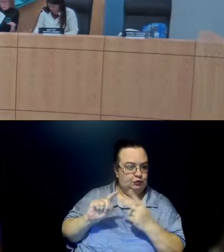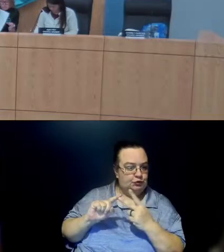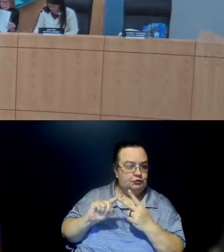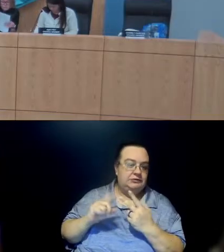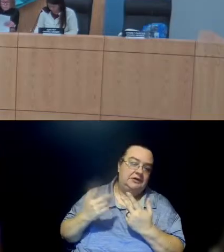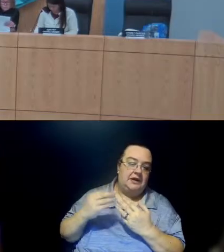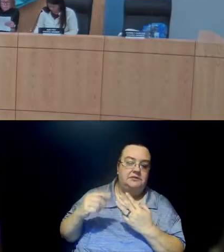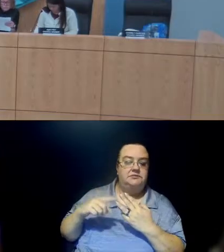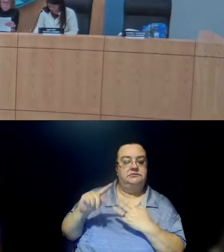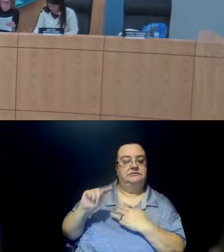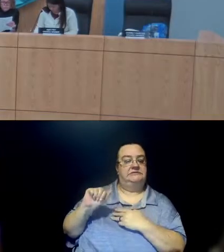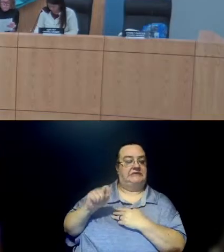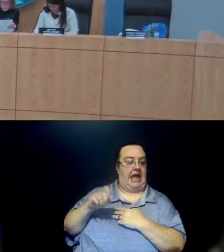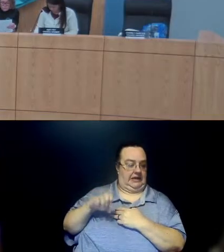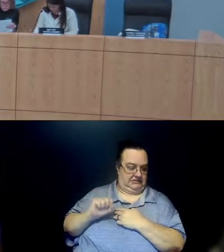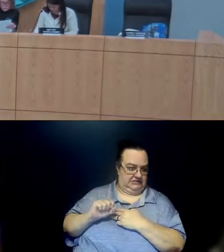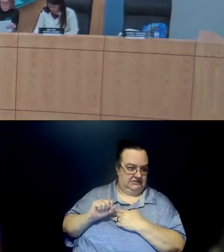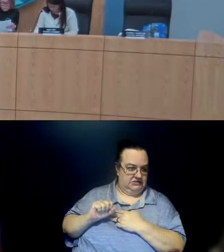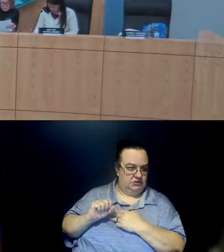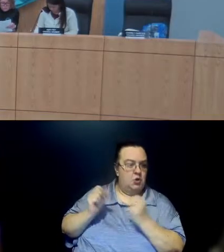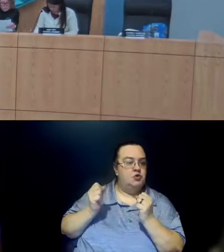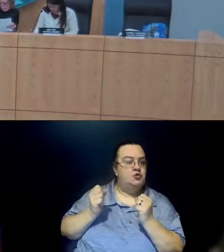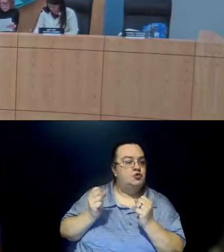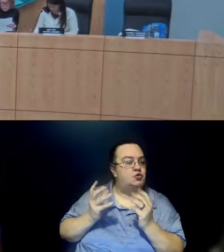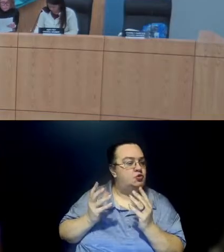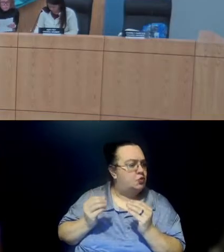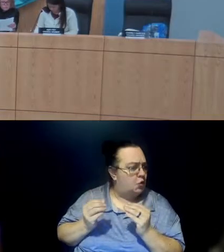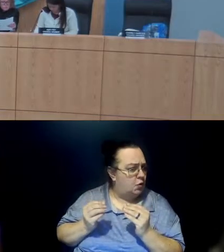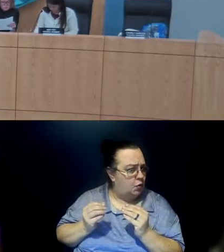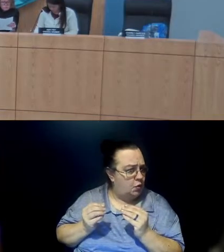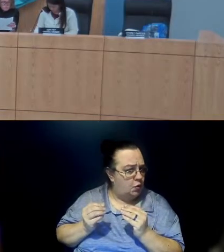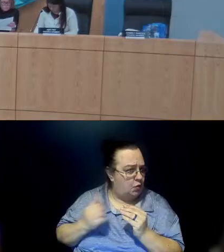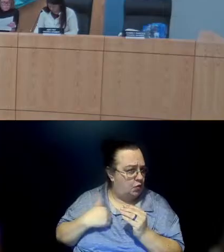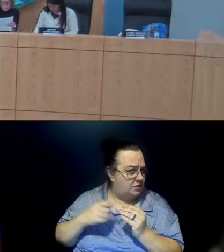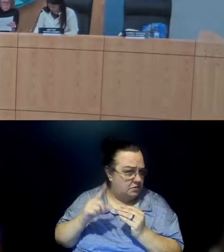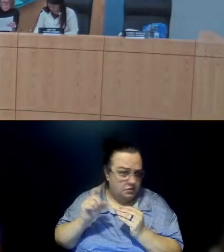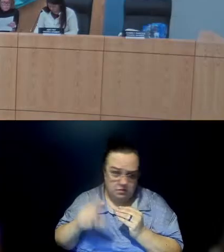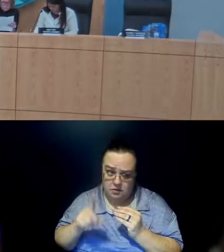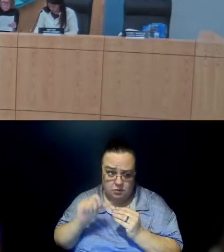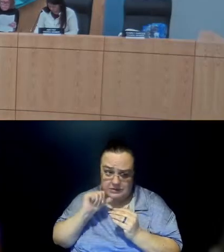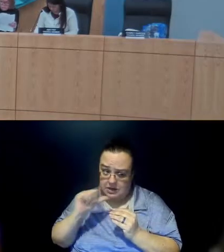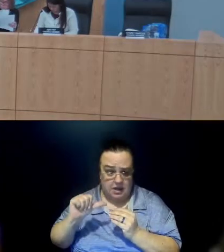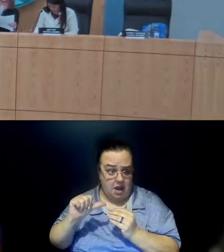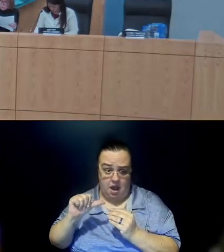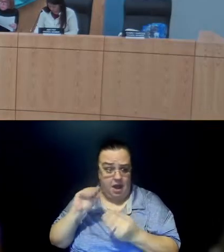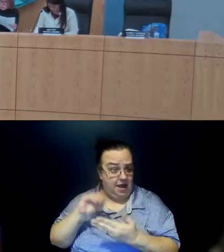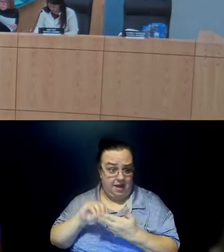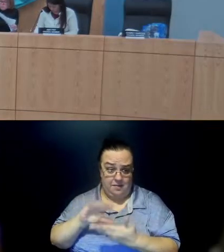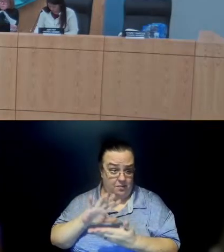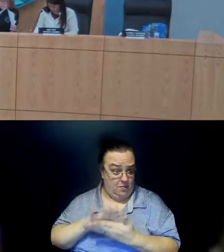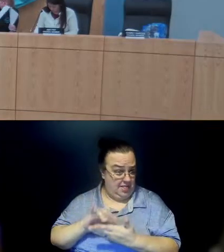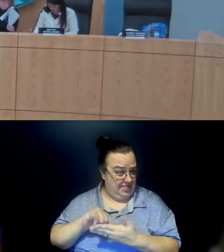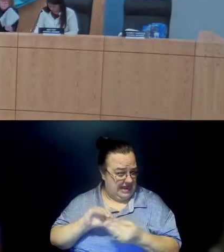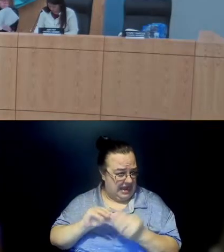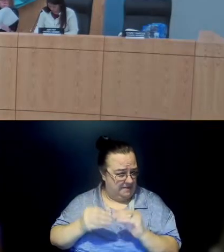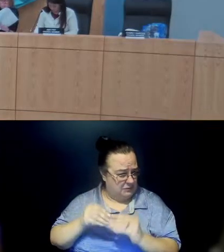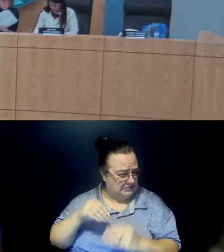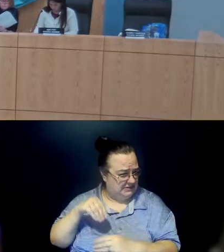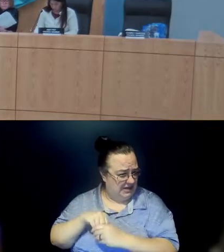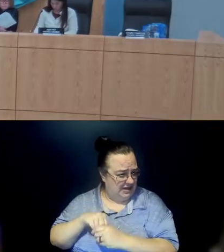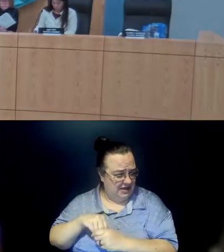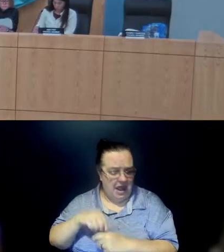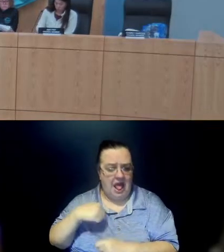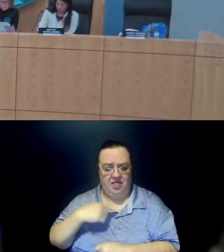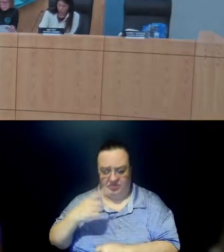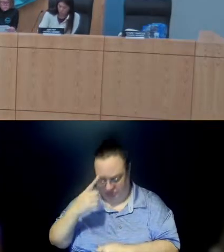taxes. So did we not put those numbers in? I thought